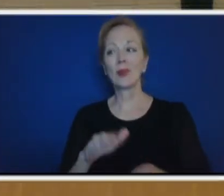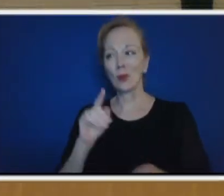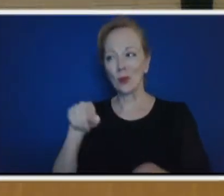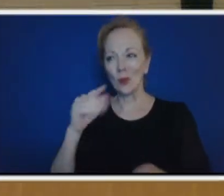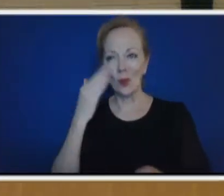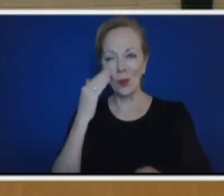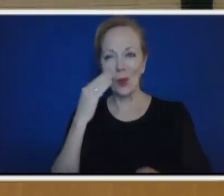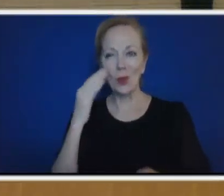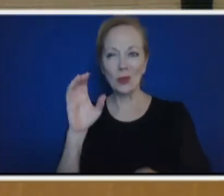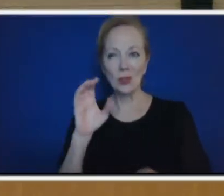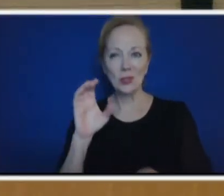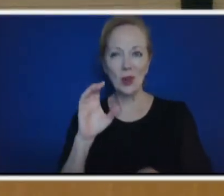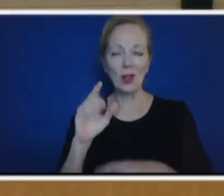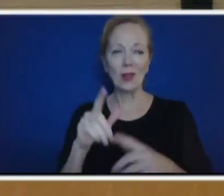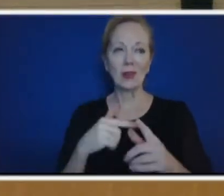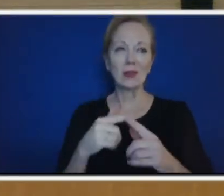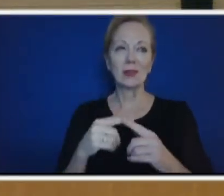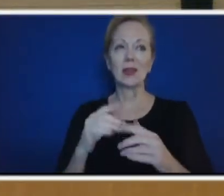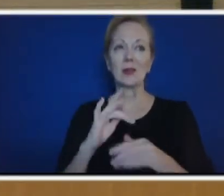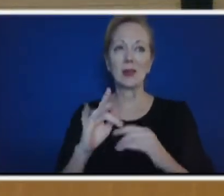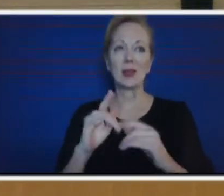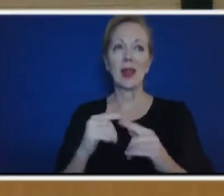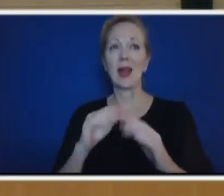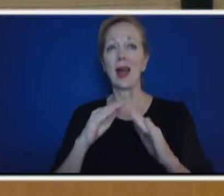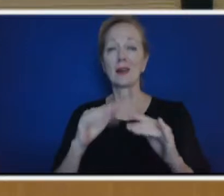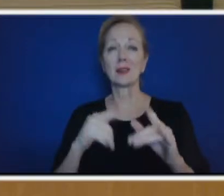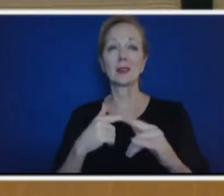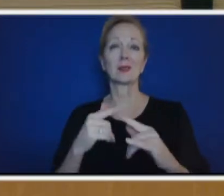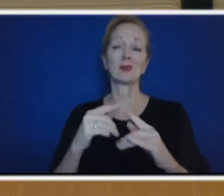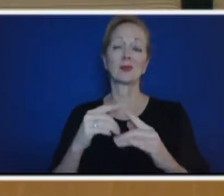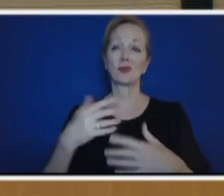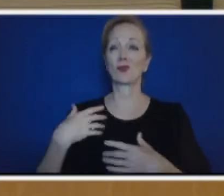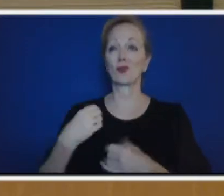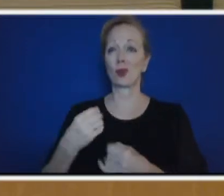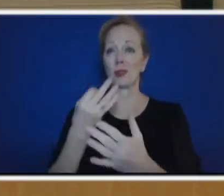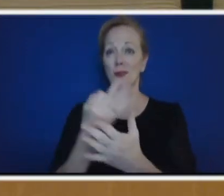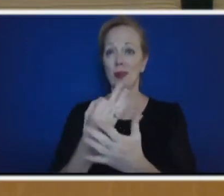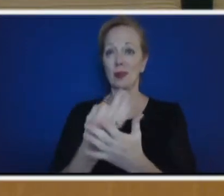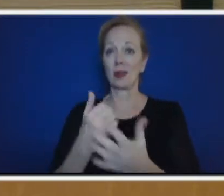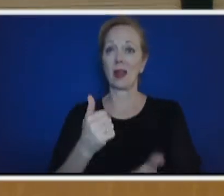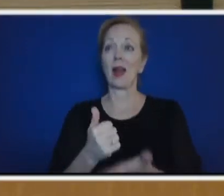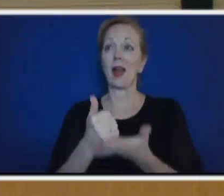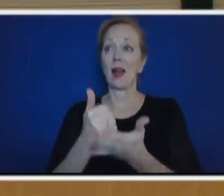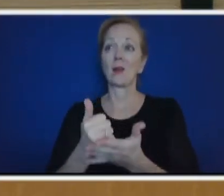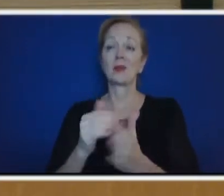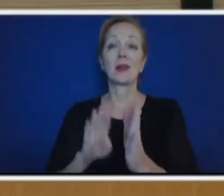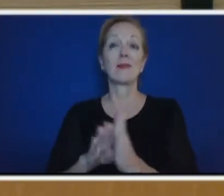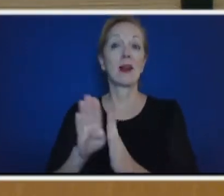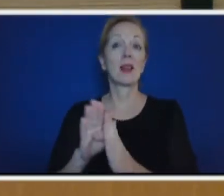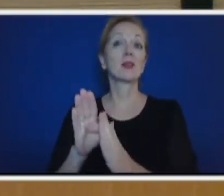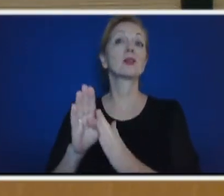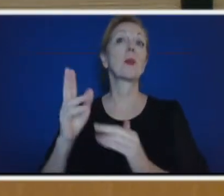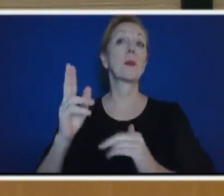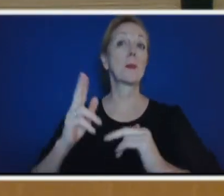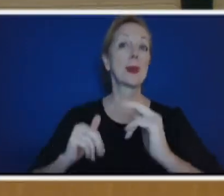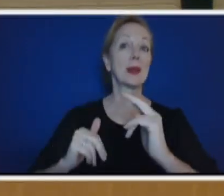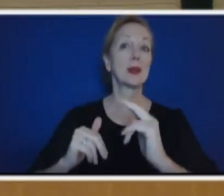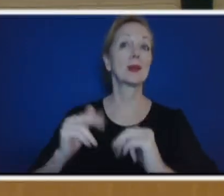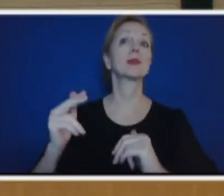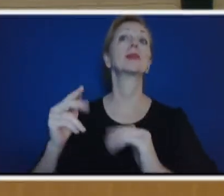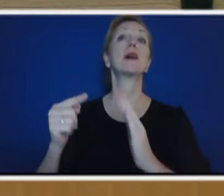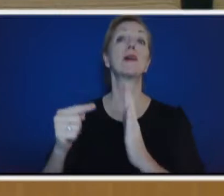Charlotte empties out housing trust fund to assist developers to build affordable housing. Again, we have apartments here, but no affordable housing